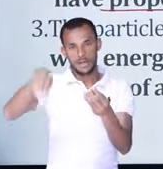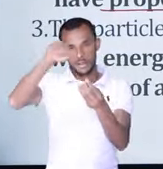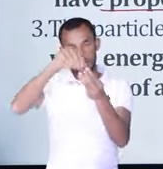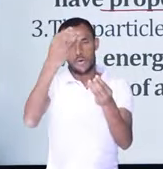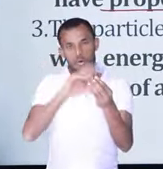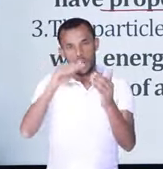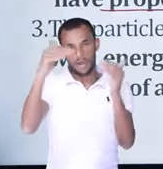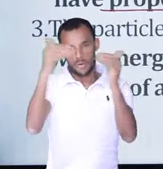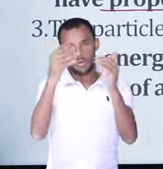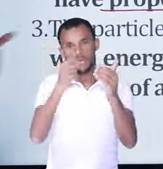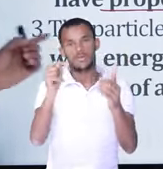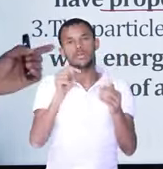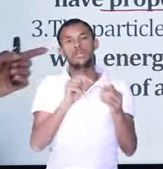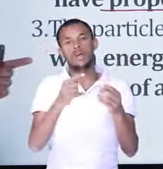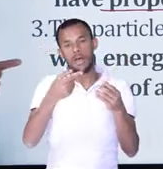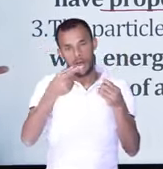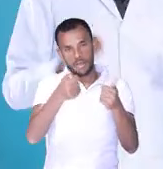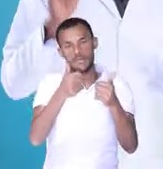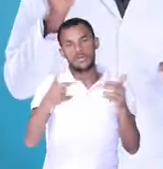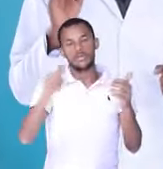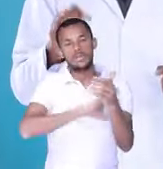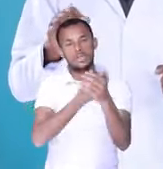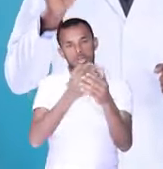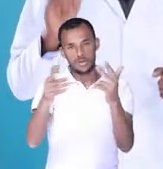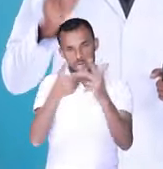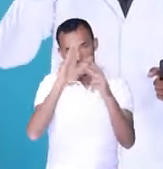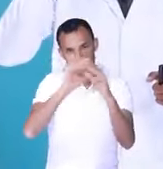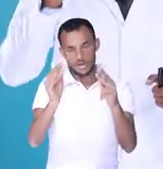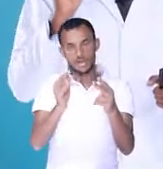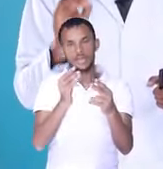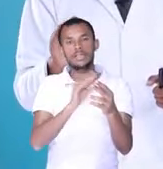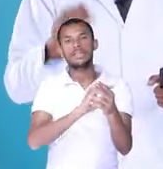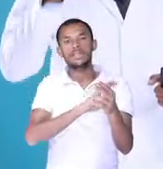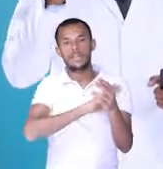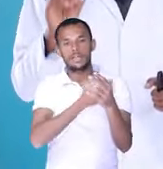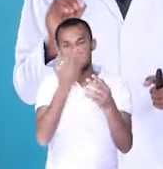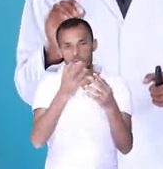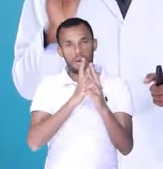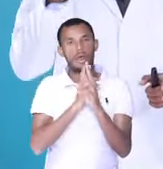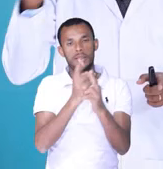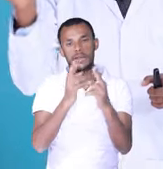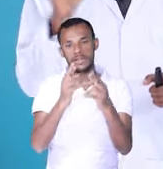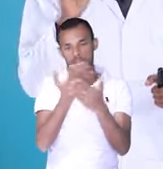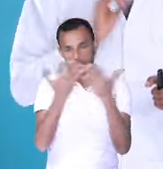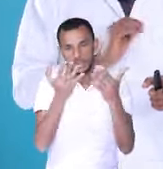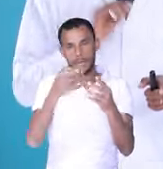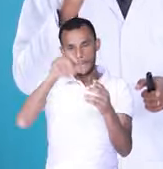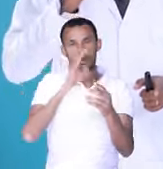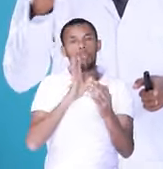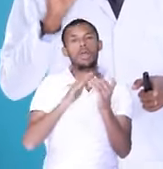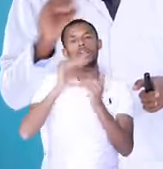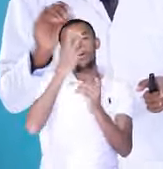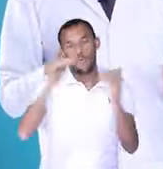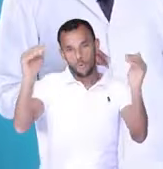of activation energy. The third one is the energy of the reactant species must be greater than